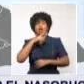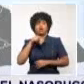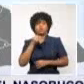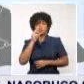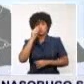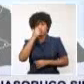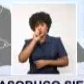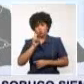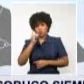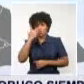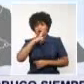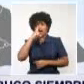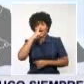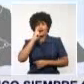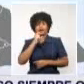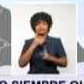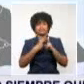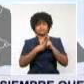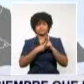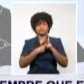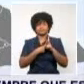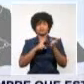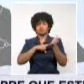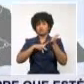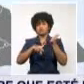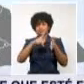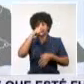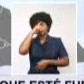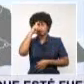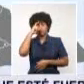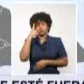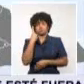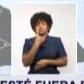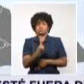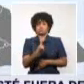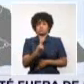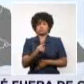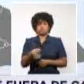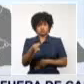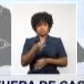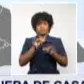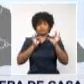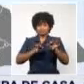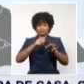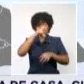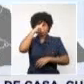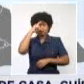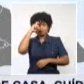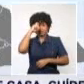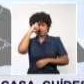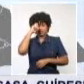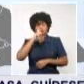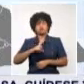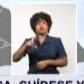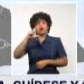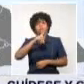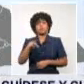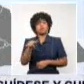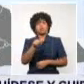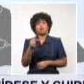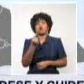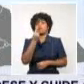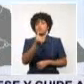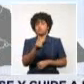over group with 6 cases. The provinces with the highest representation is Havana with